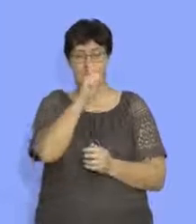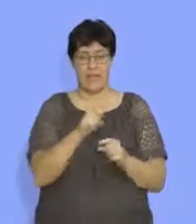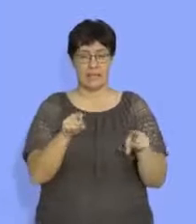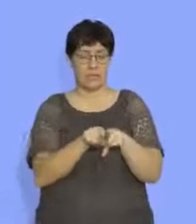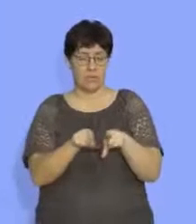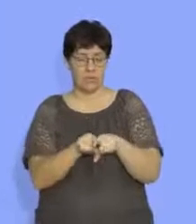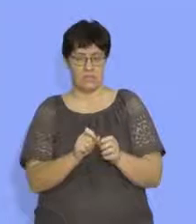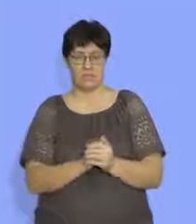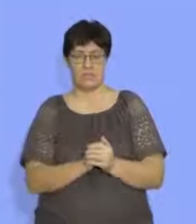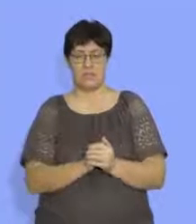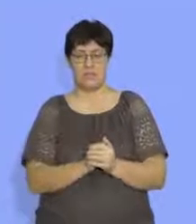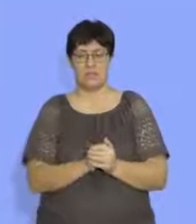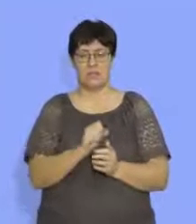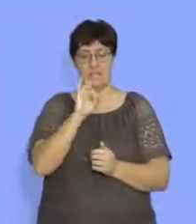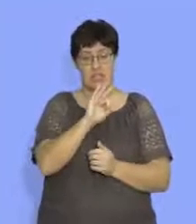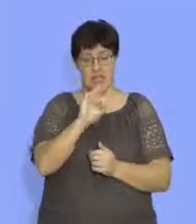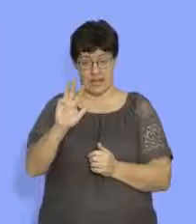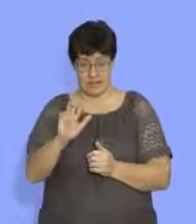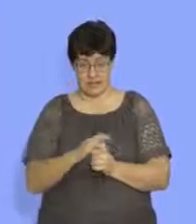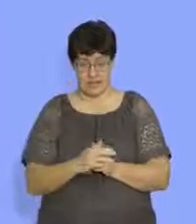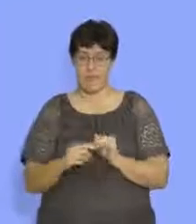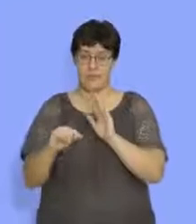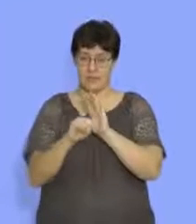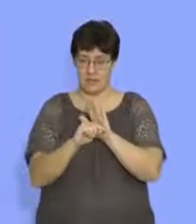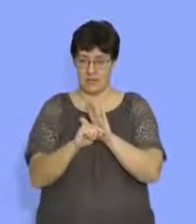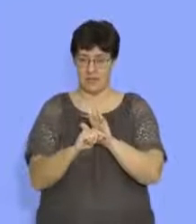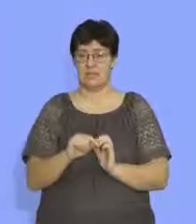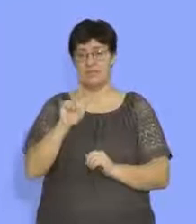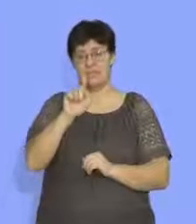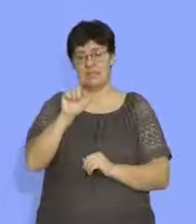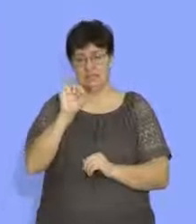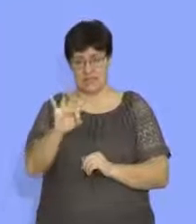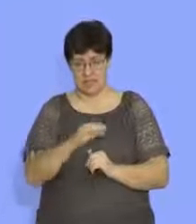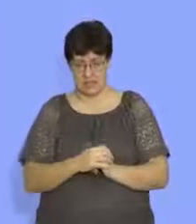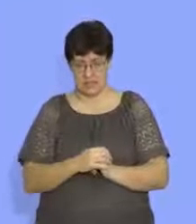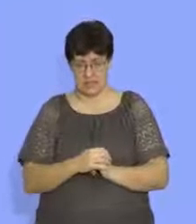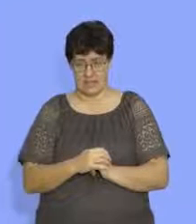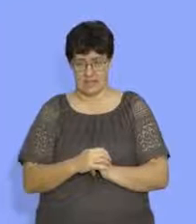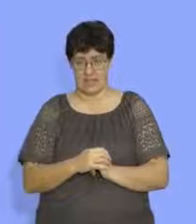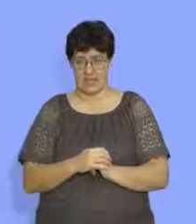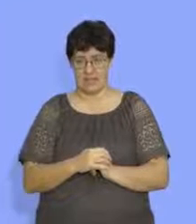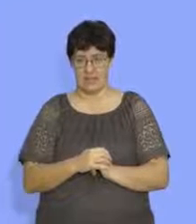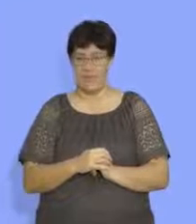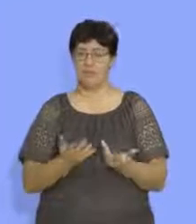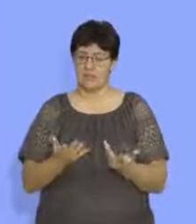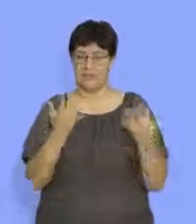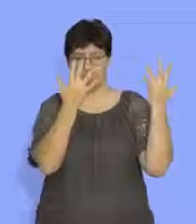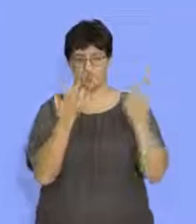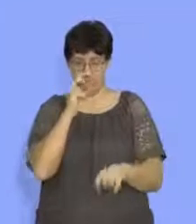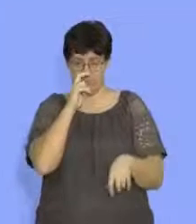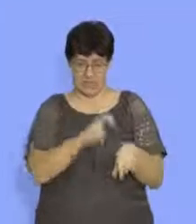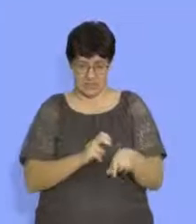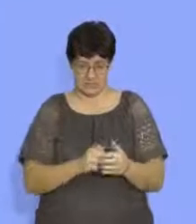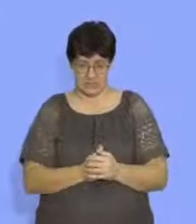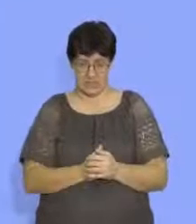is equals to 39 minus 73, which I will then need to work it out,